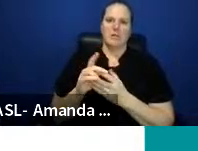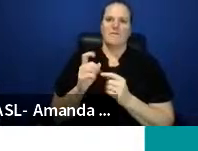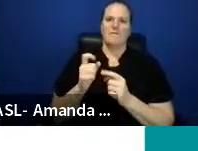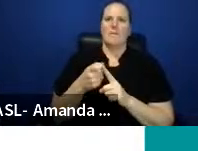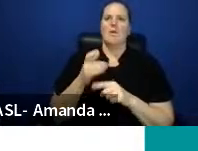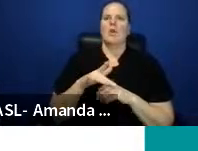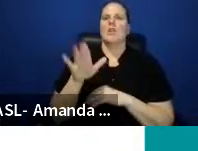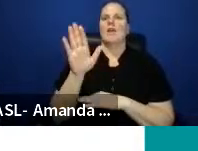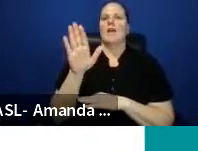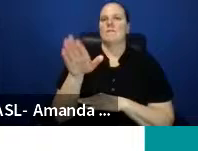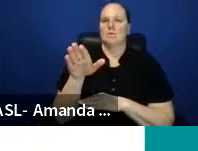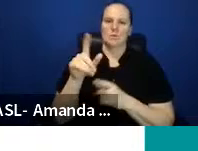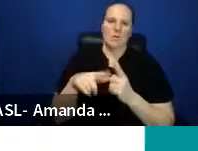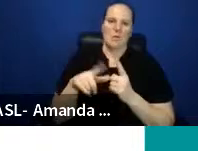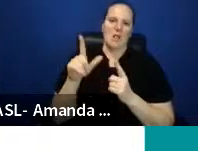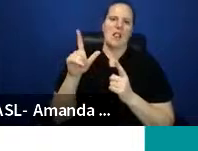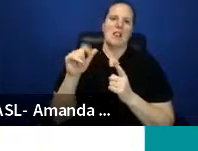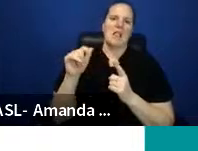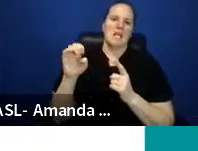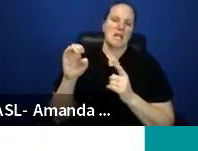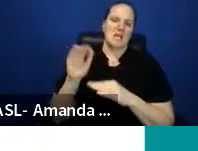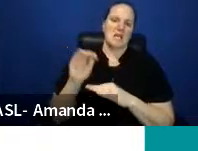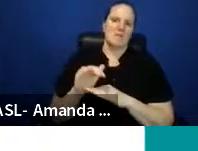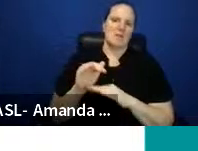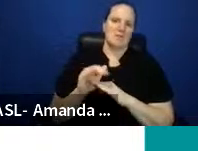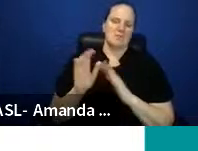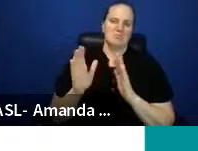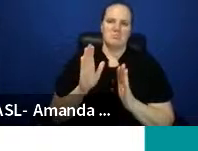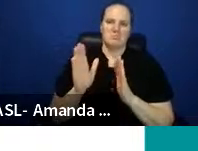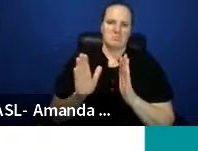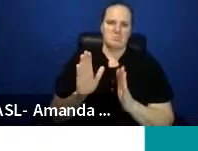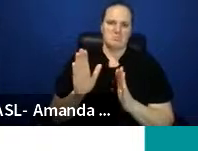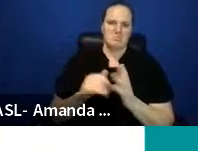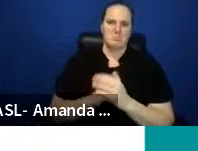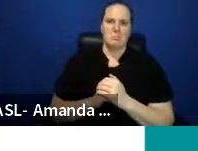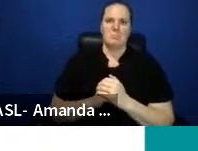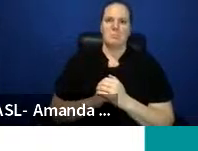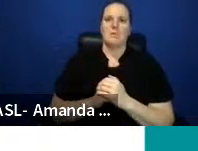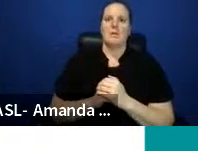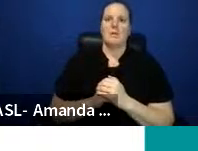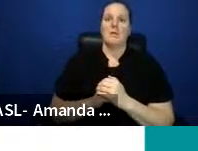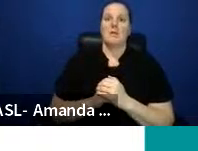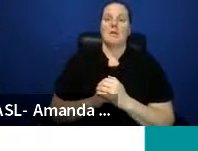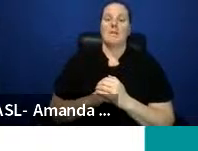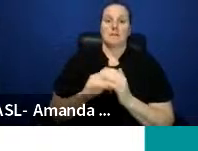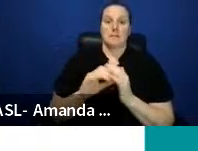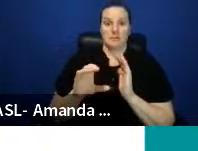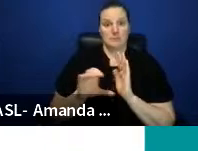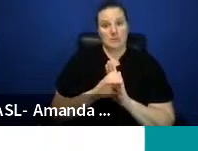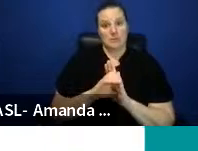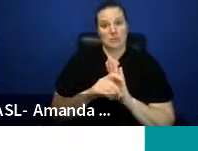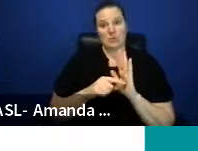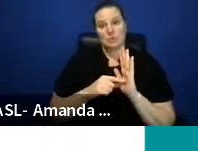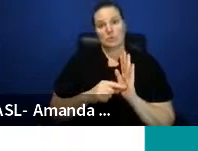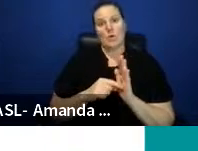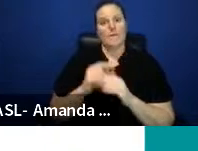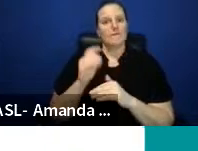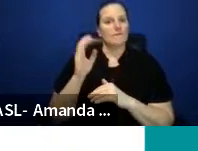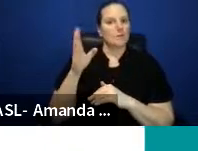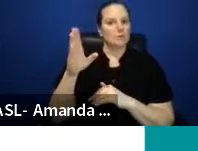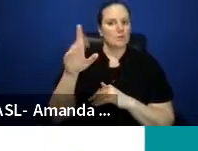early afternoon until late into the evening, kind of northbound condition. So this map is, or this graphic here is showing the